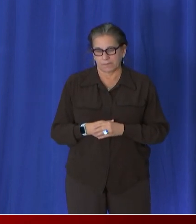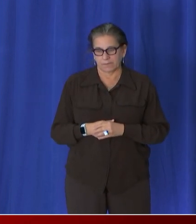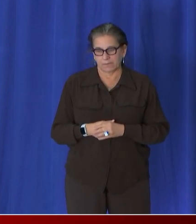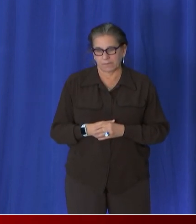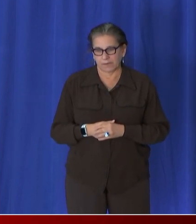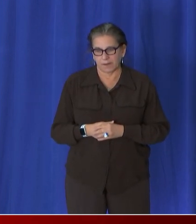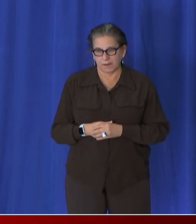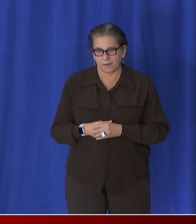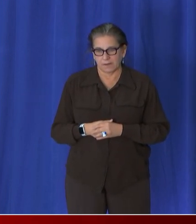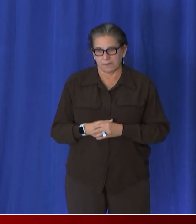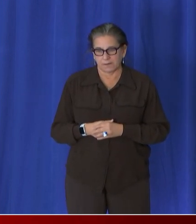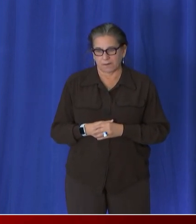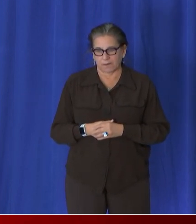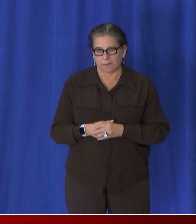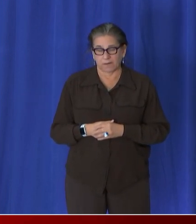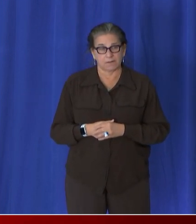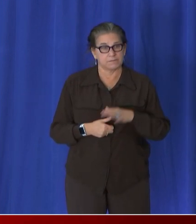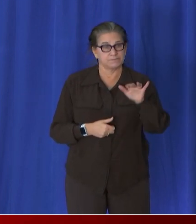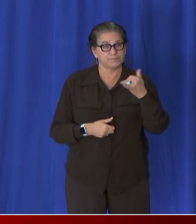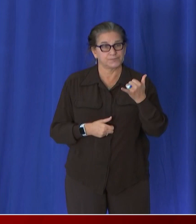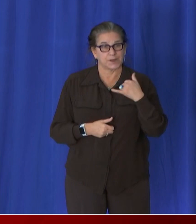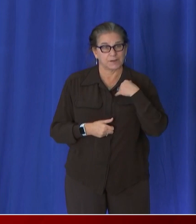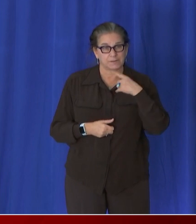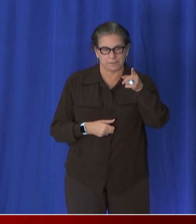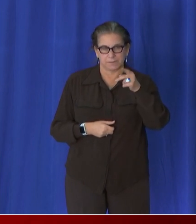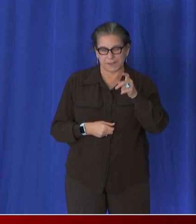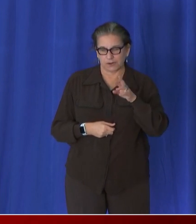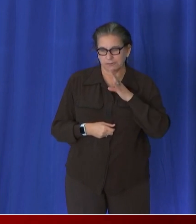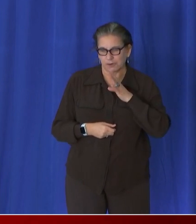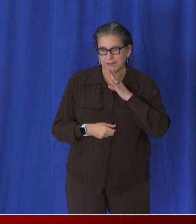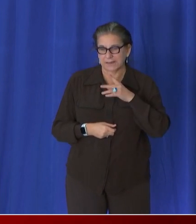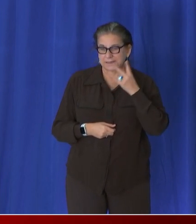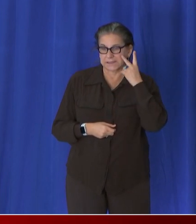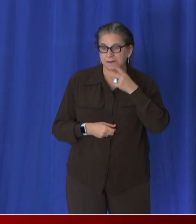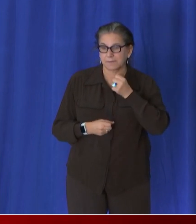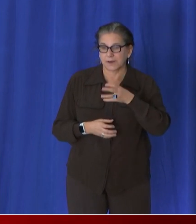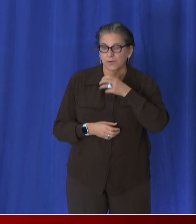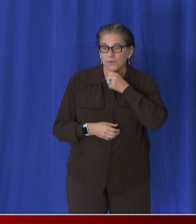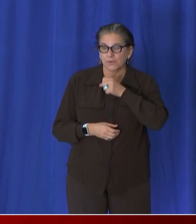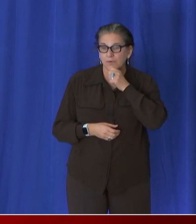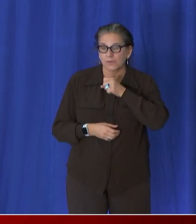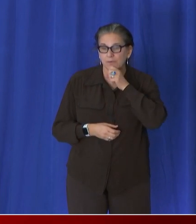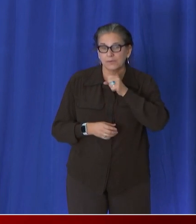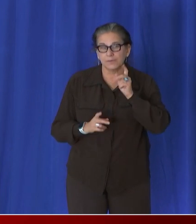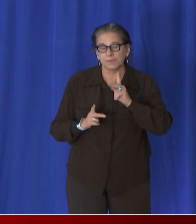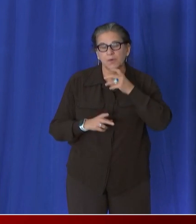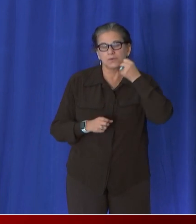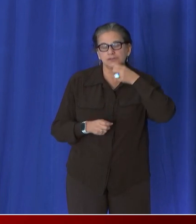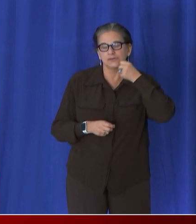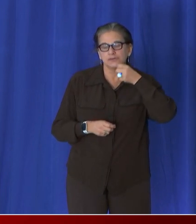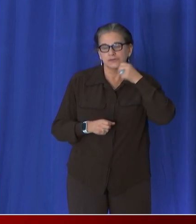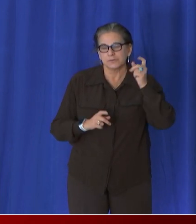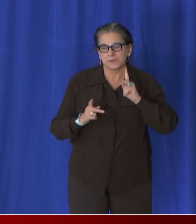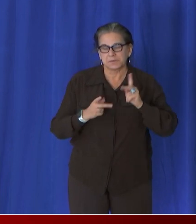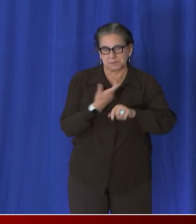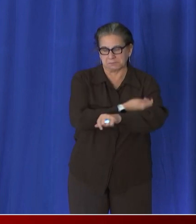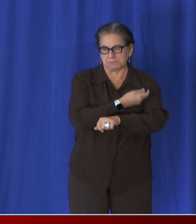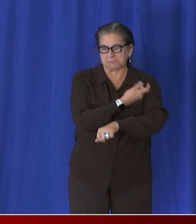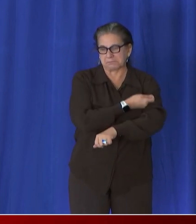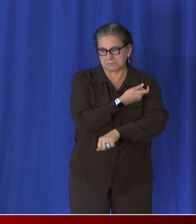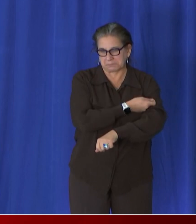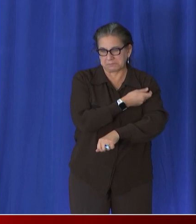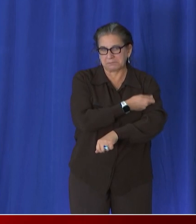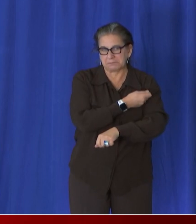seniors answered the call and have a tremendous vaccine coverage. But we do have some concerns here, especially amongst our younger